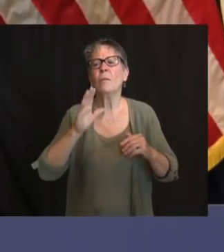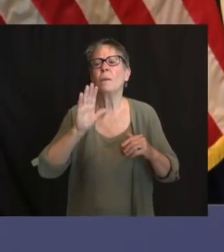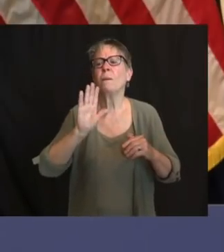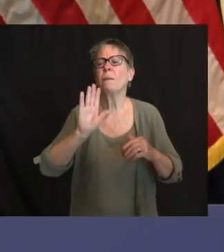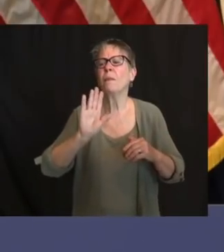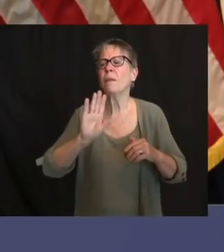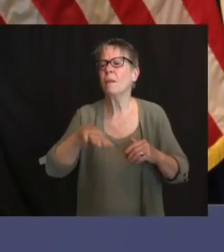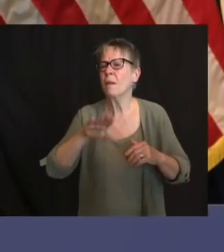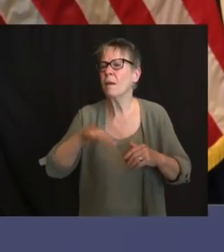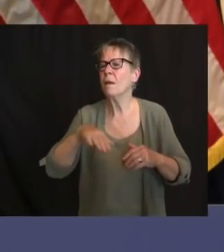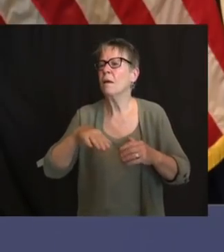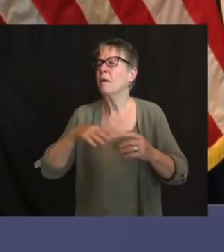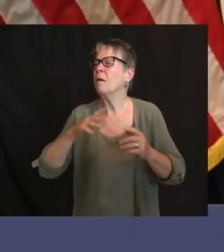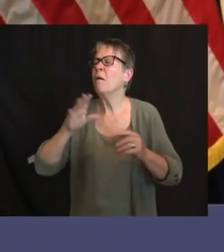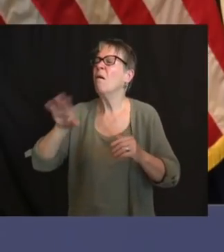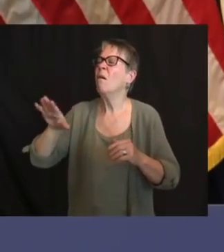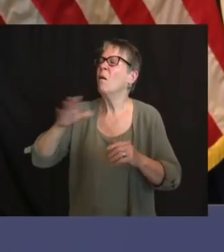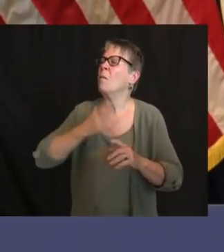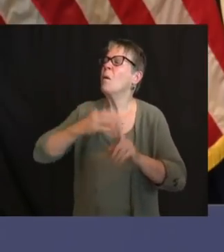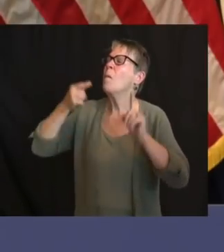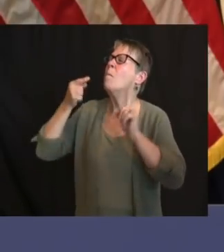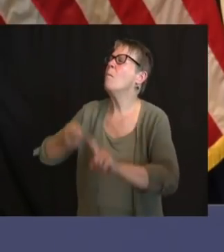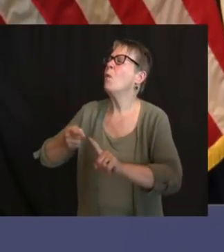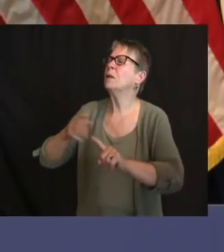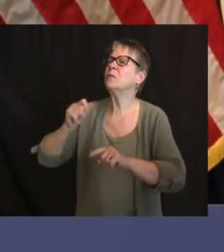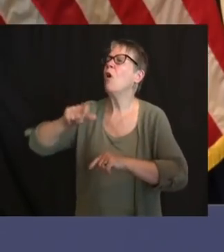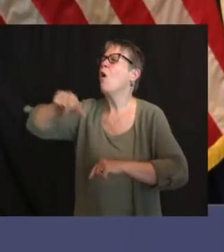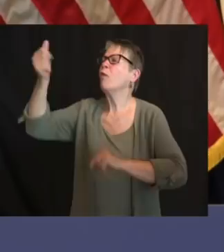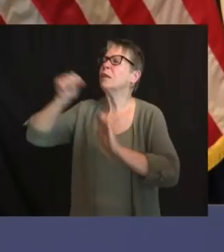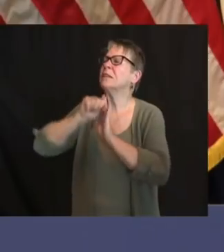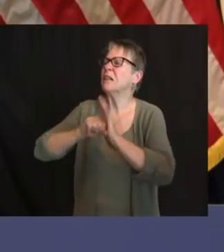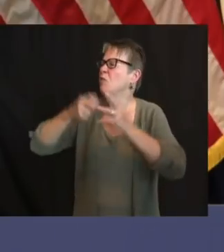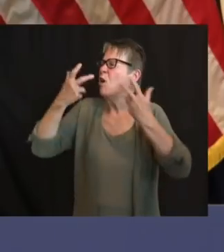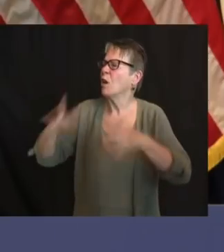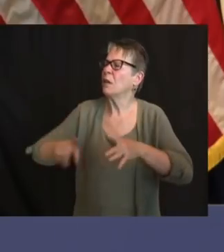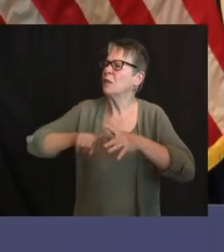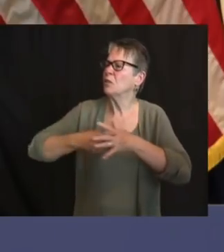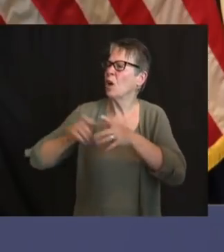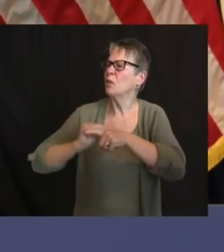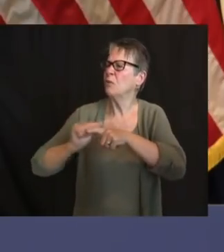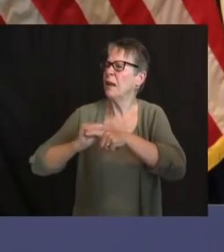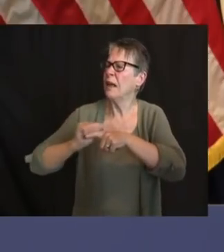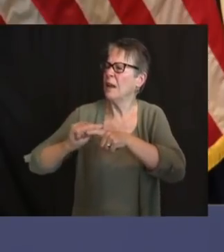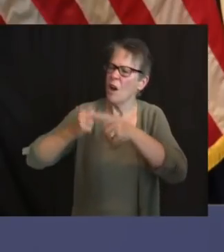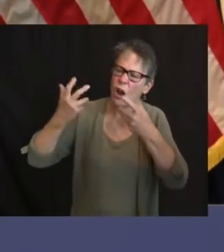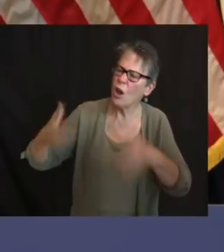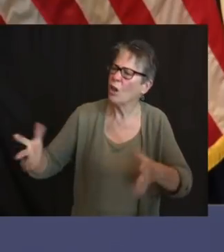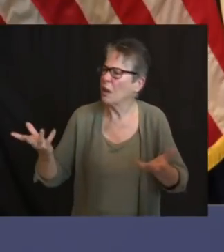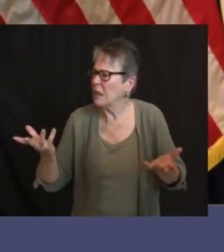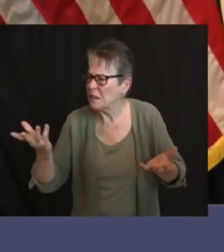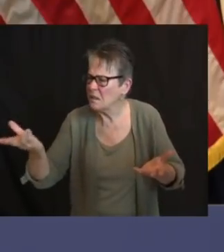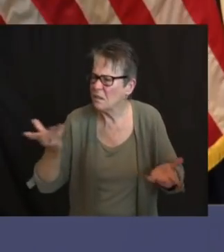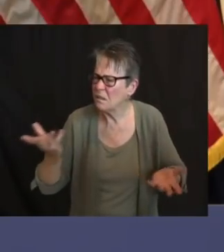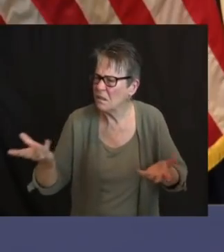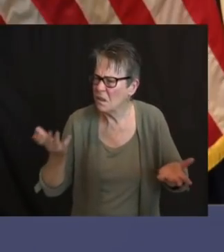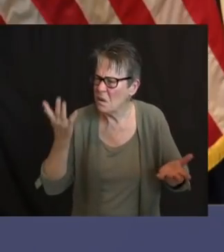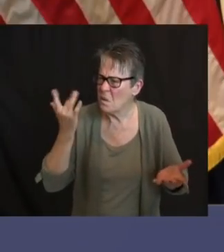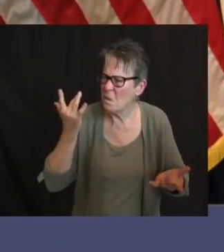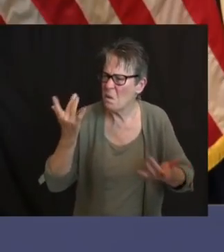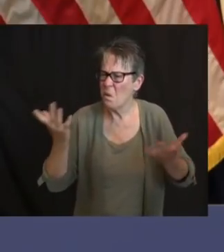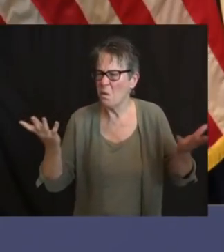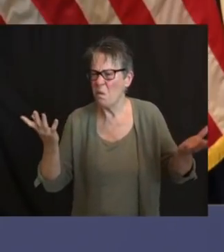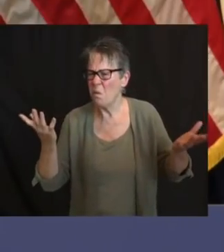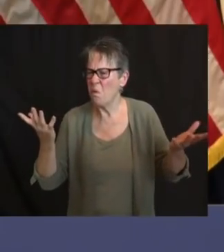ago in some cases, wondering why it took New Jersey this long to stand up a training program for supplementing contact tracing at local health